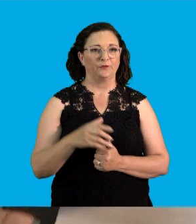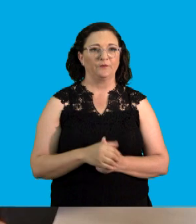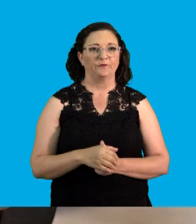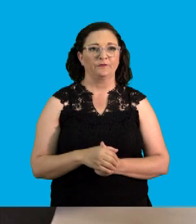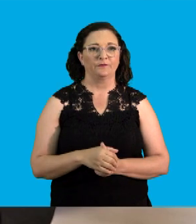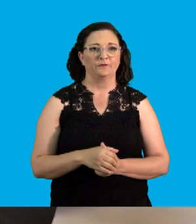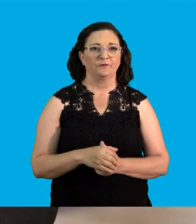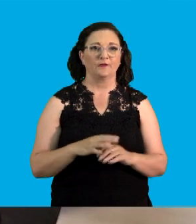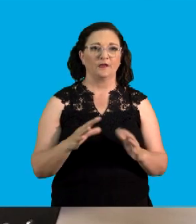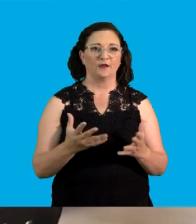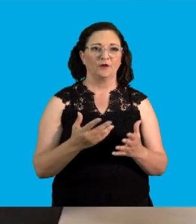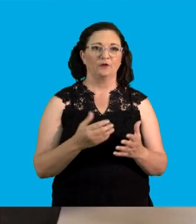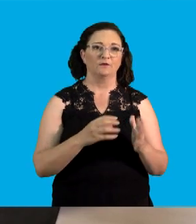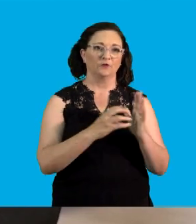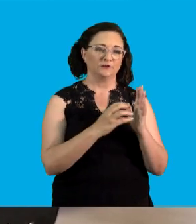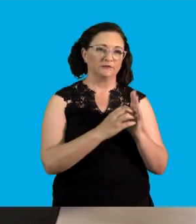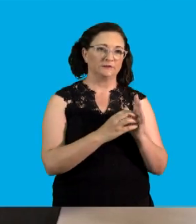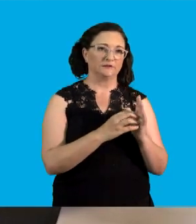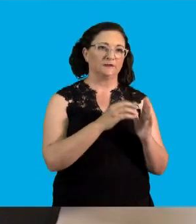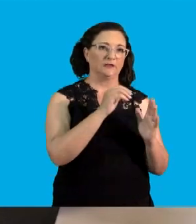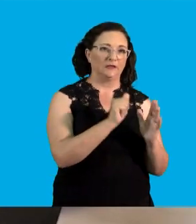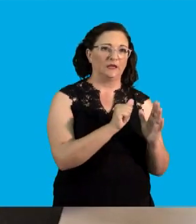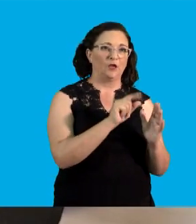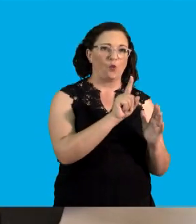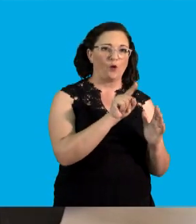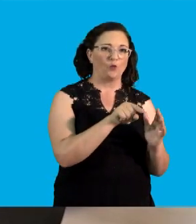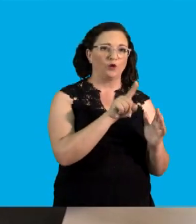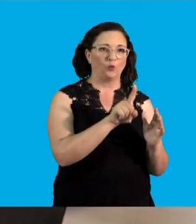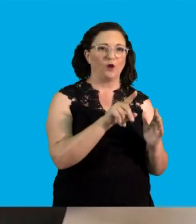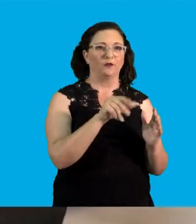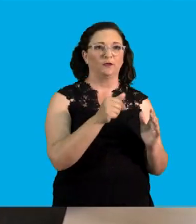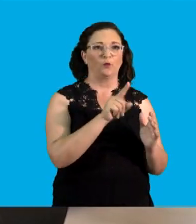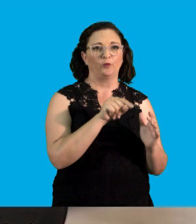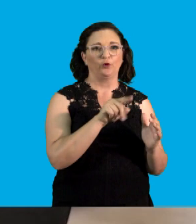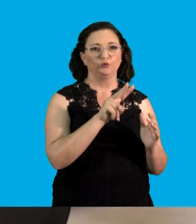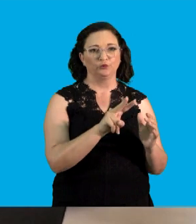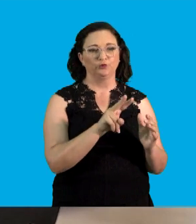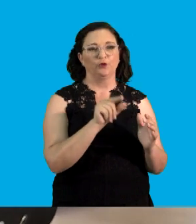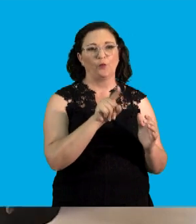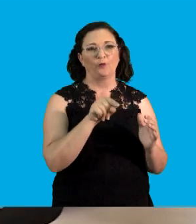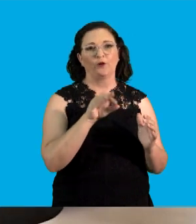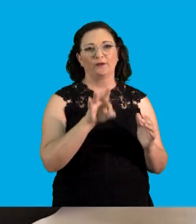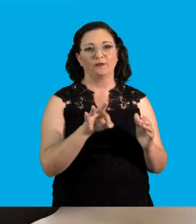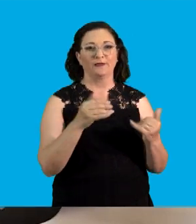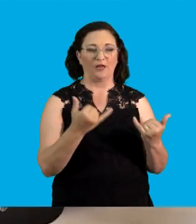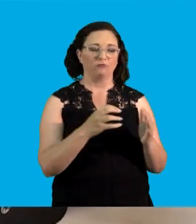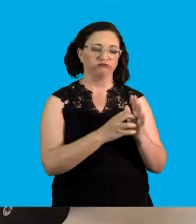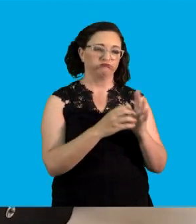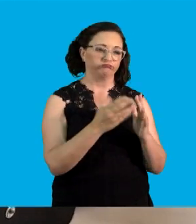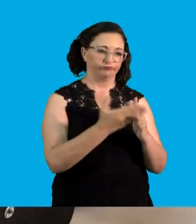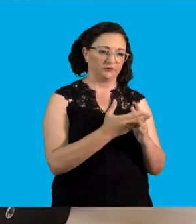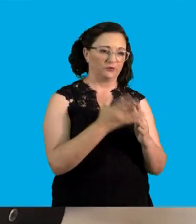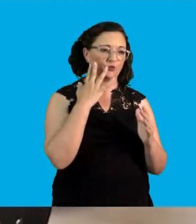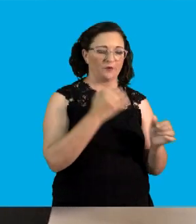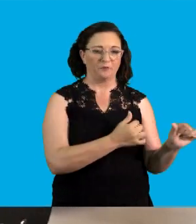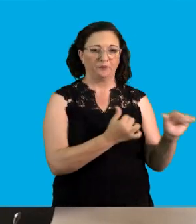So that's basically your section A, 1.1, 1.2, and 1.3. Then now we're going to go on a quick break. When we come back,